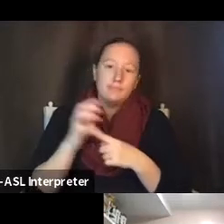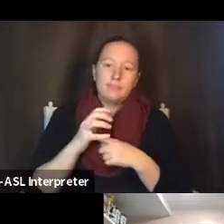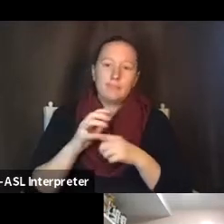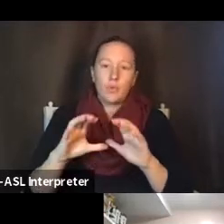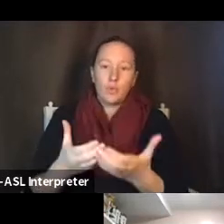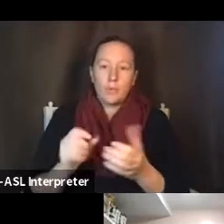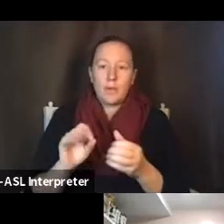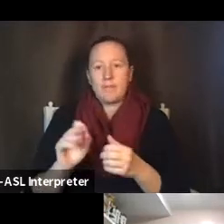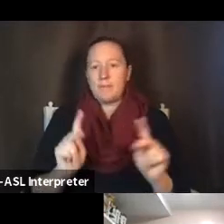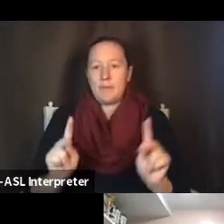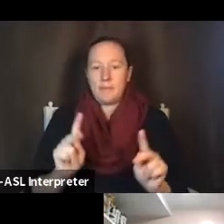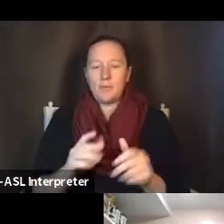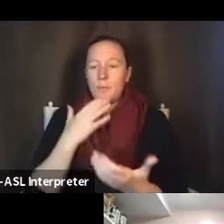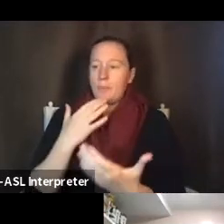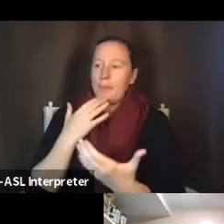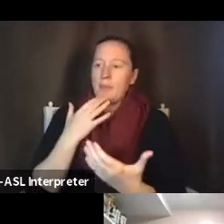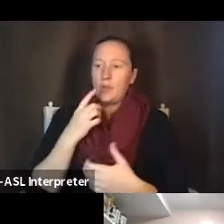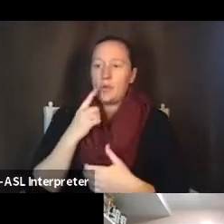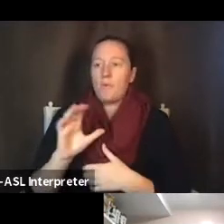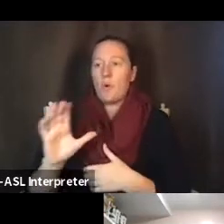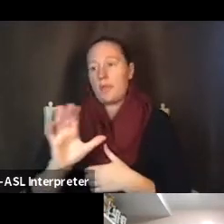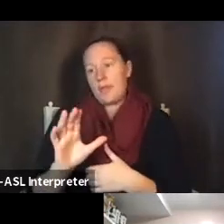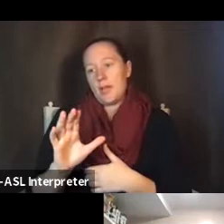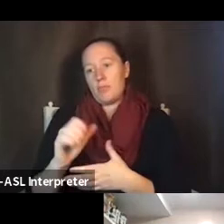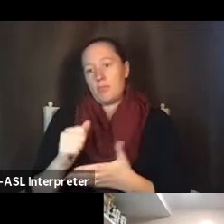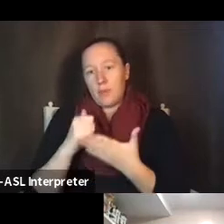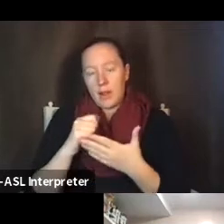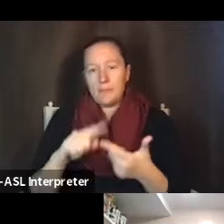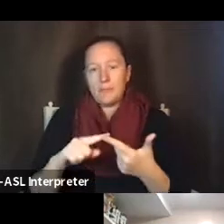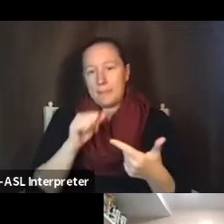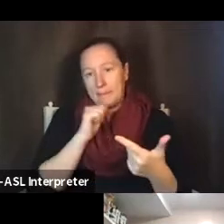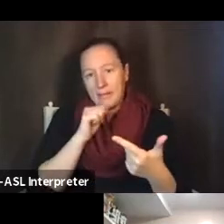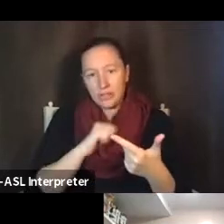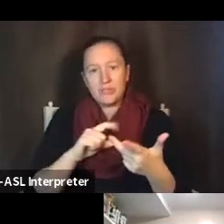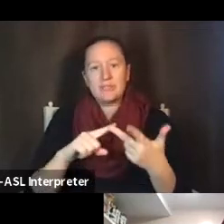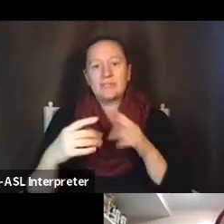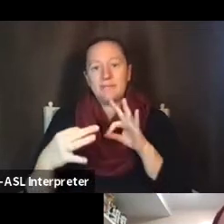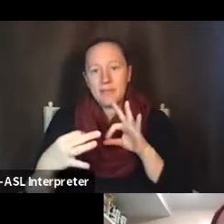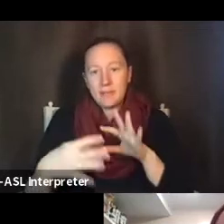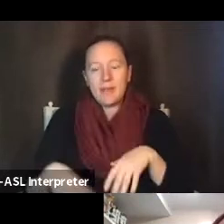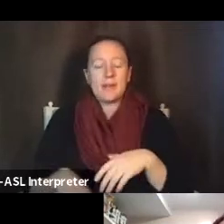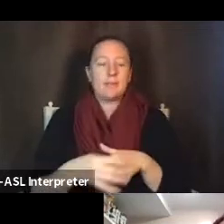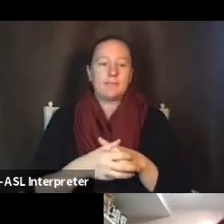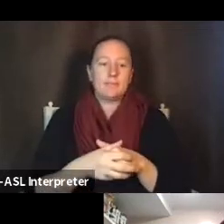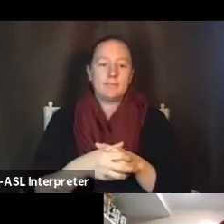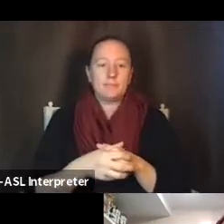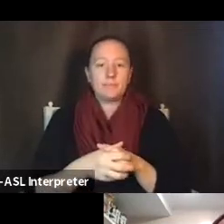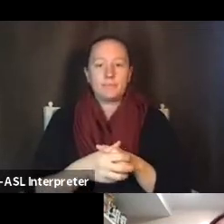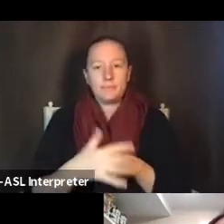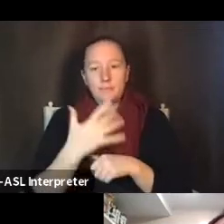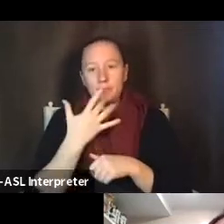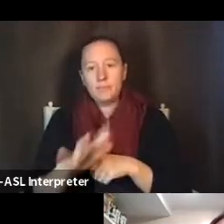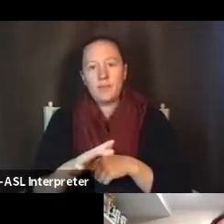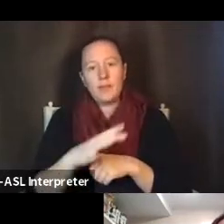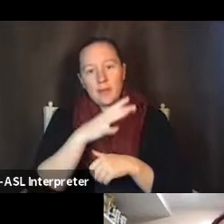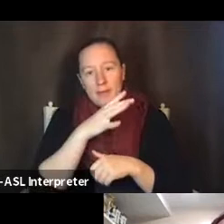them and their extreme patience and great feedback and input. So you're a lucky lady,